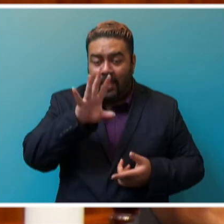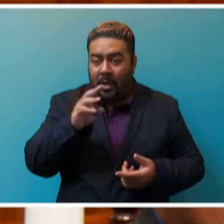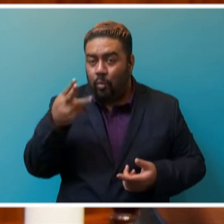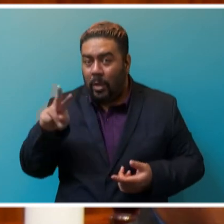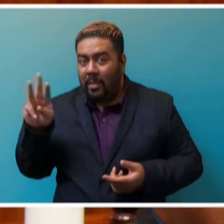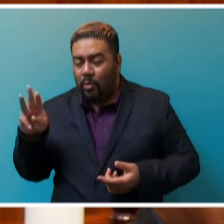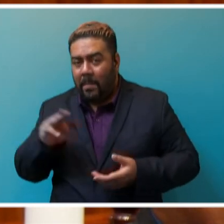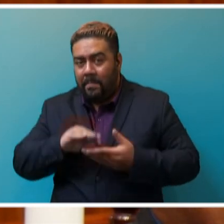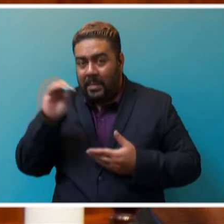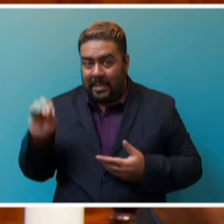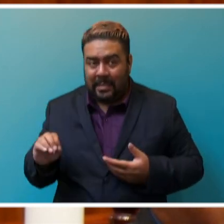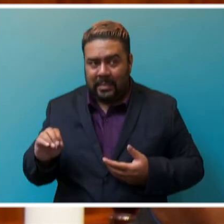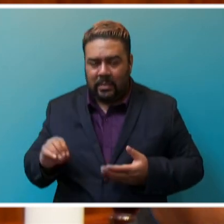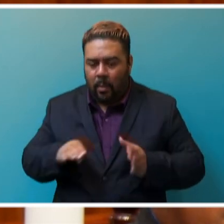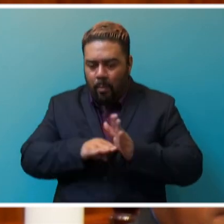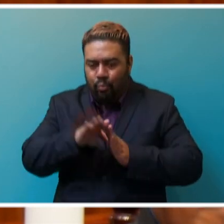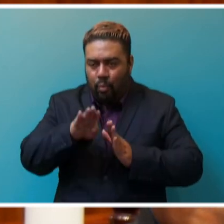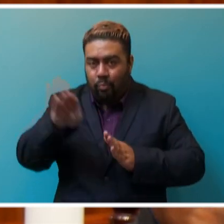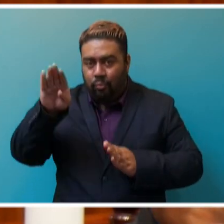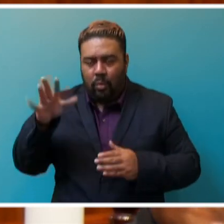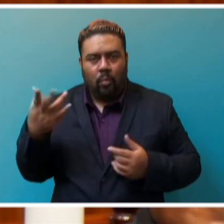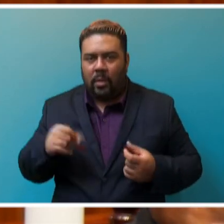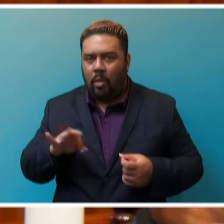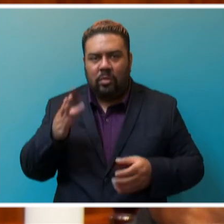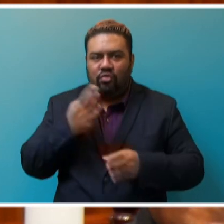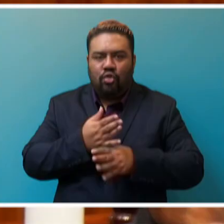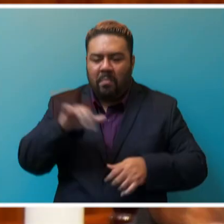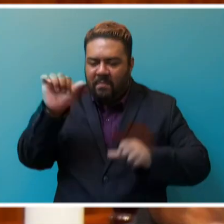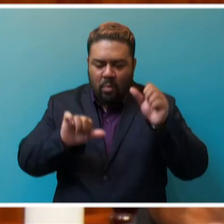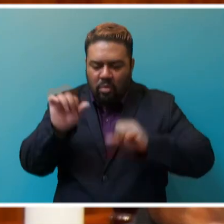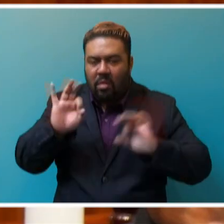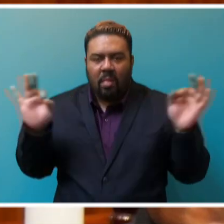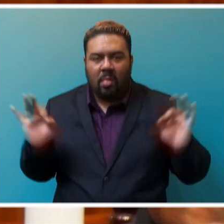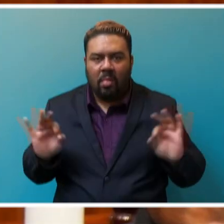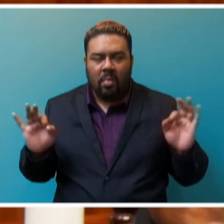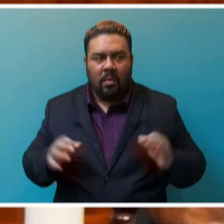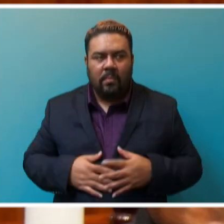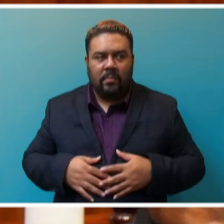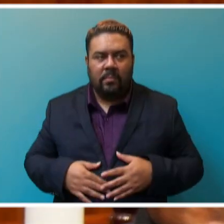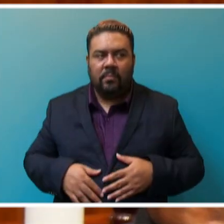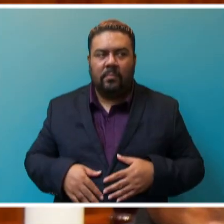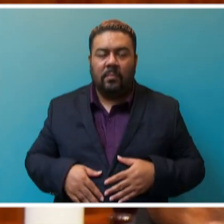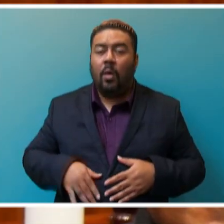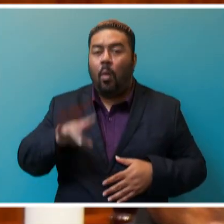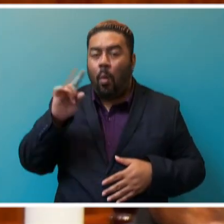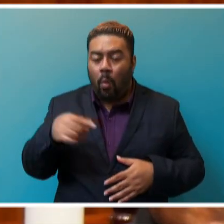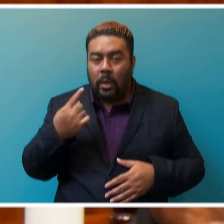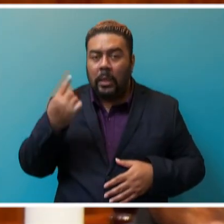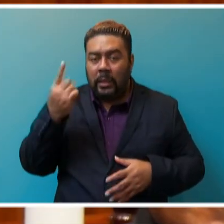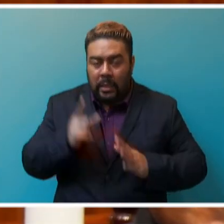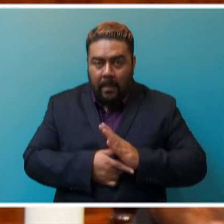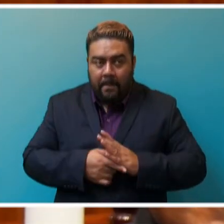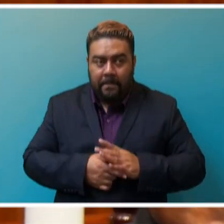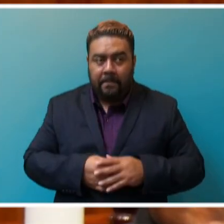23%, unprecedented without a job evaluation exercise. The only time more than